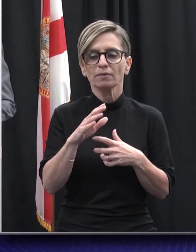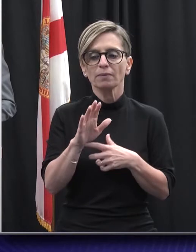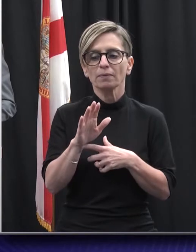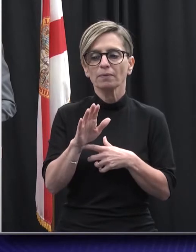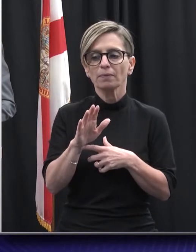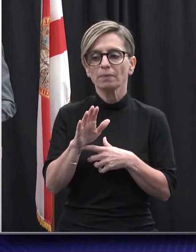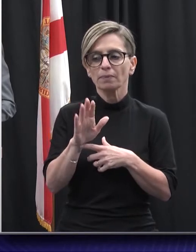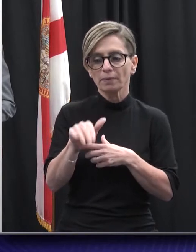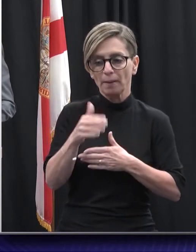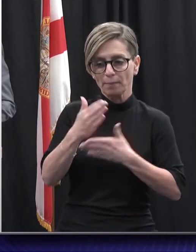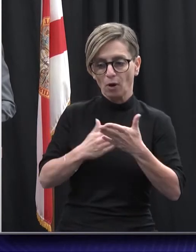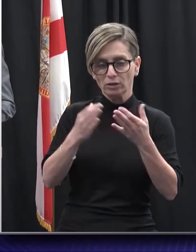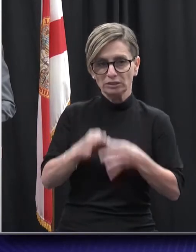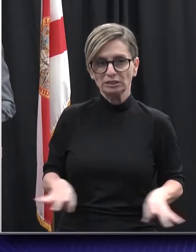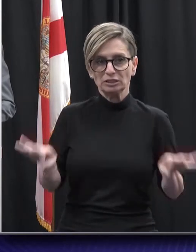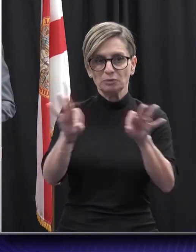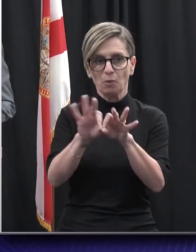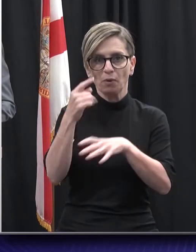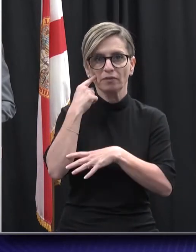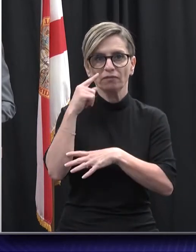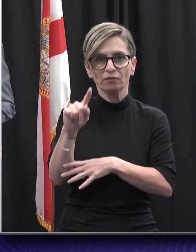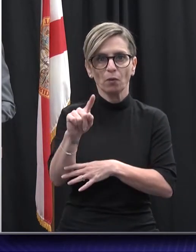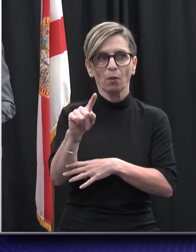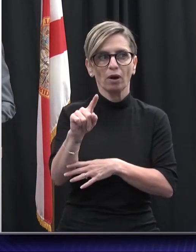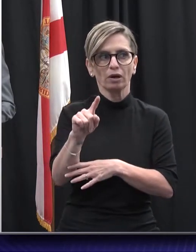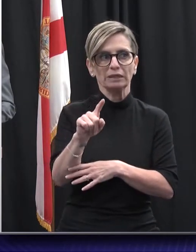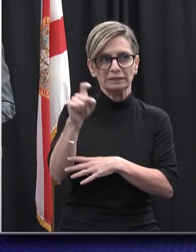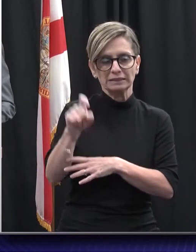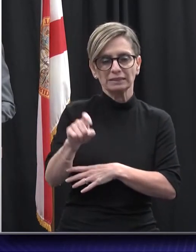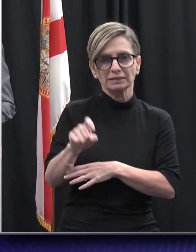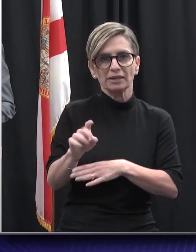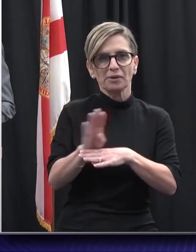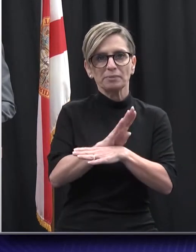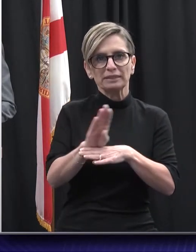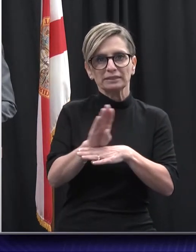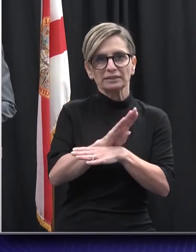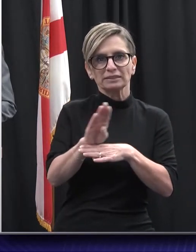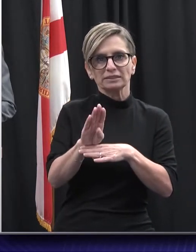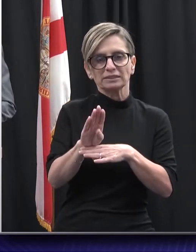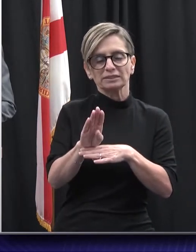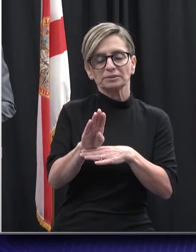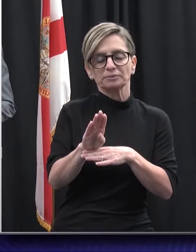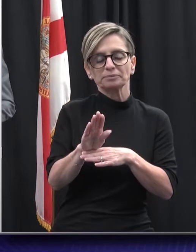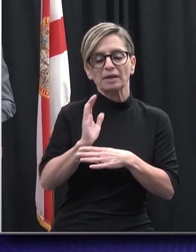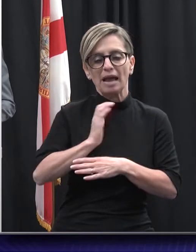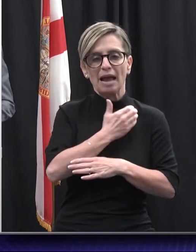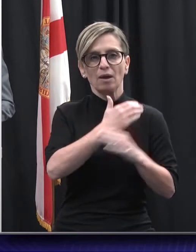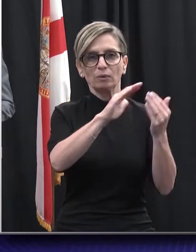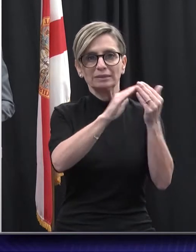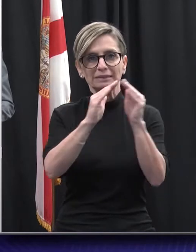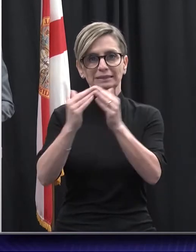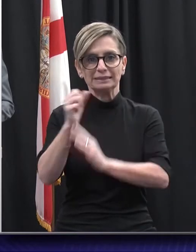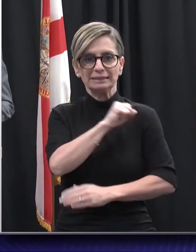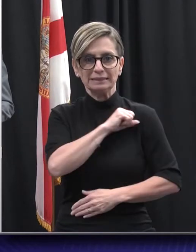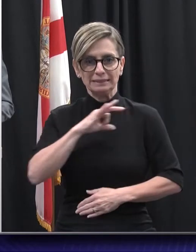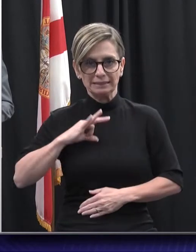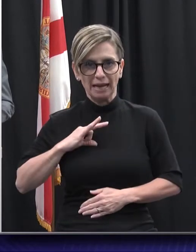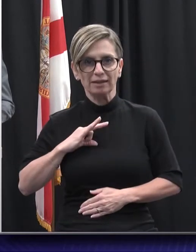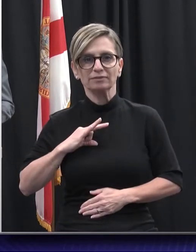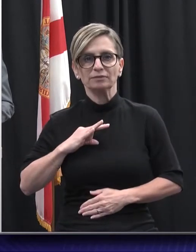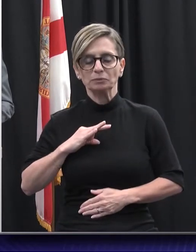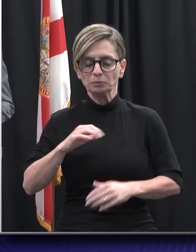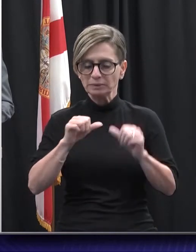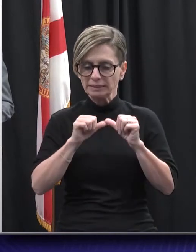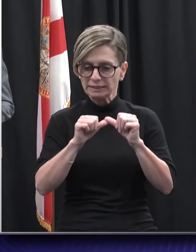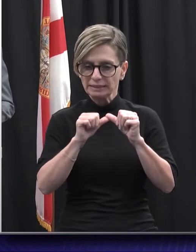to understand the guidelines and to observe them. Our city staff will be working to place information on